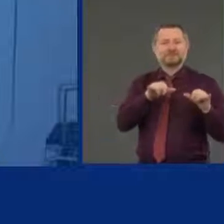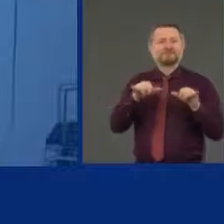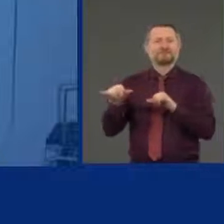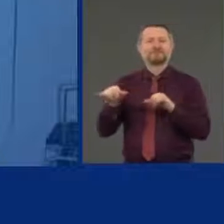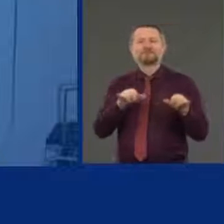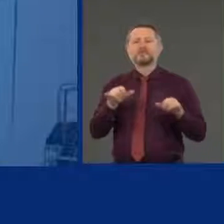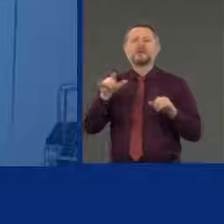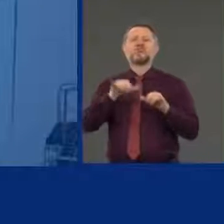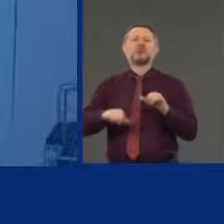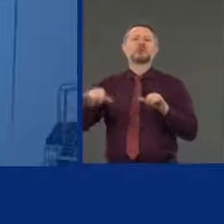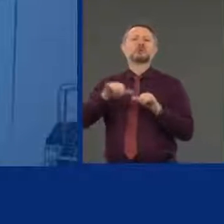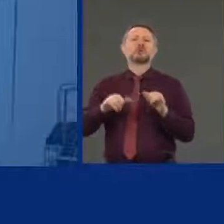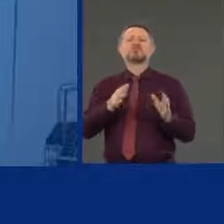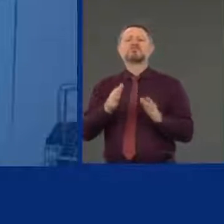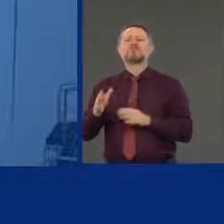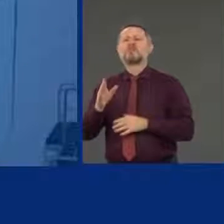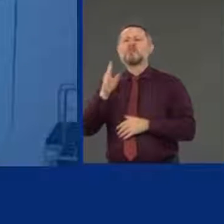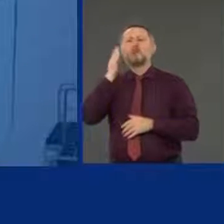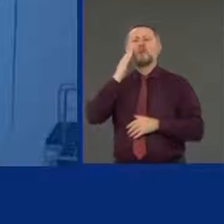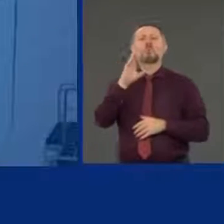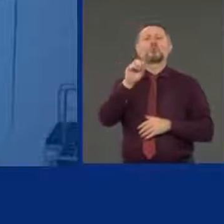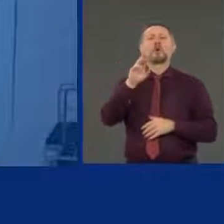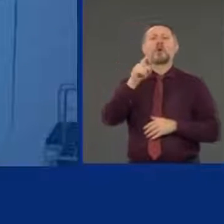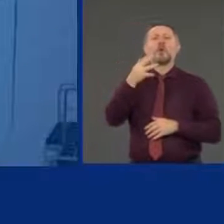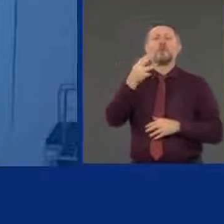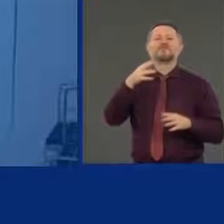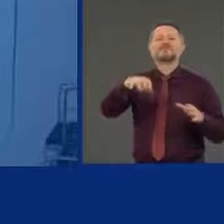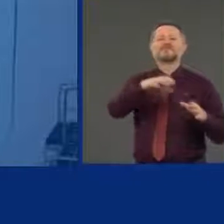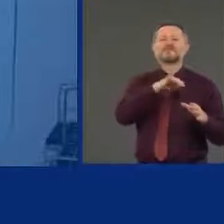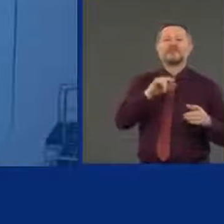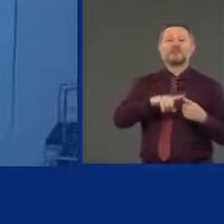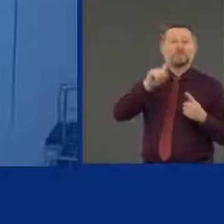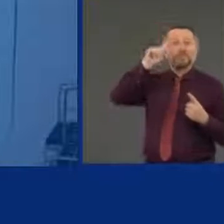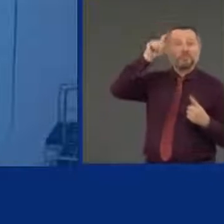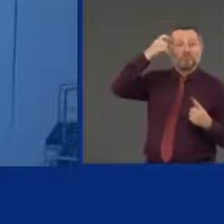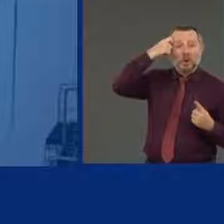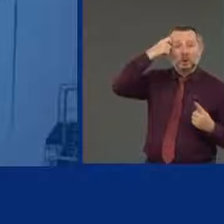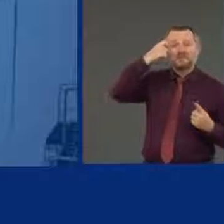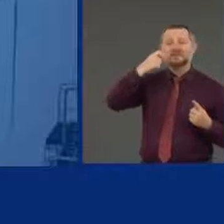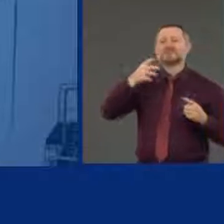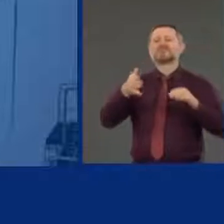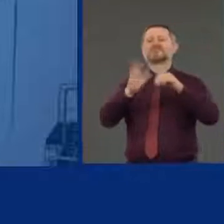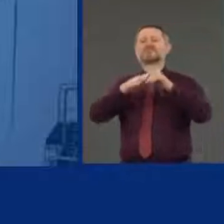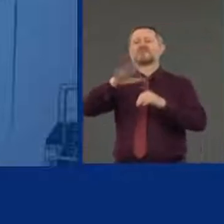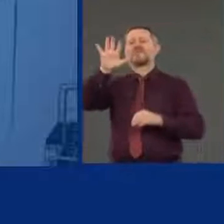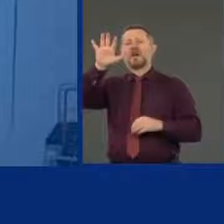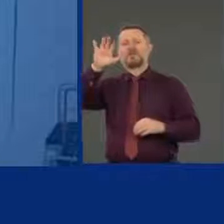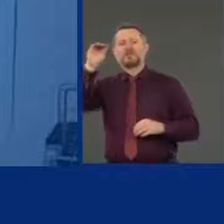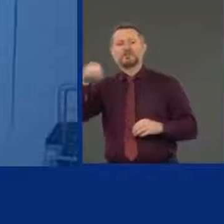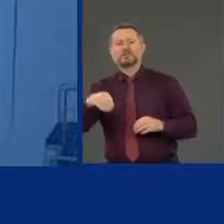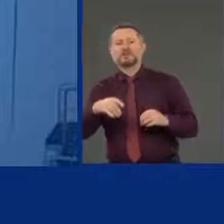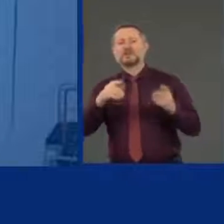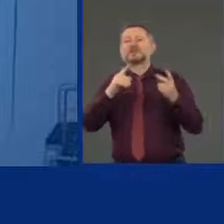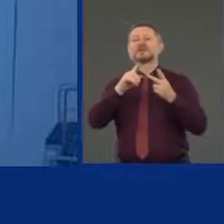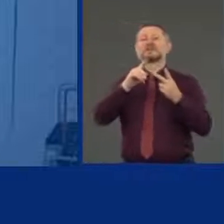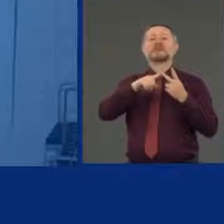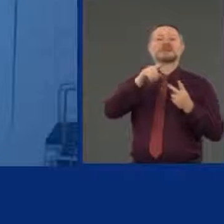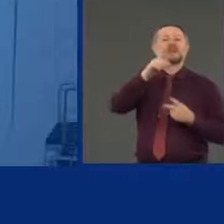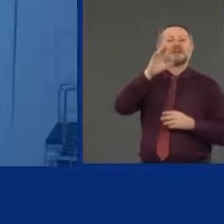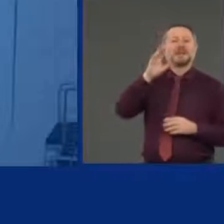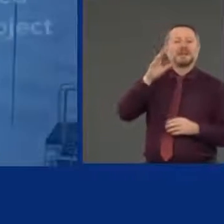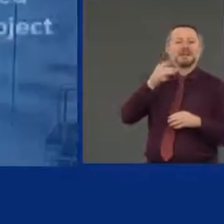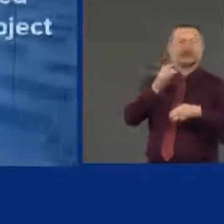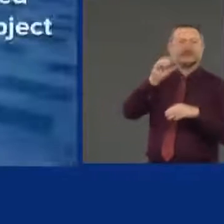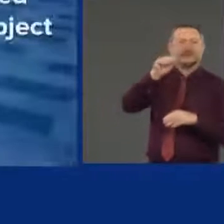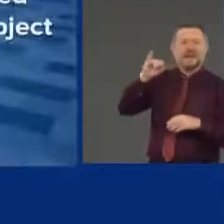numbers borough by borough. Bronx is up, Staten Island is down, Brooklyn is up a little bit, Queens